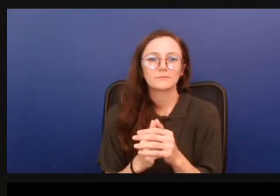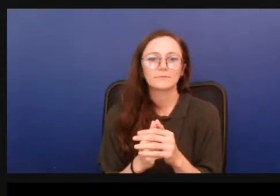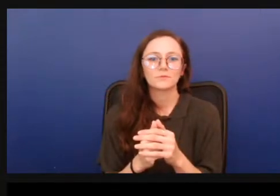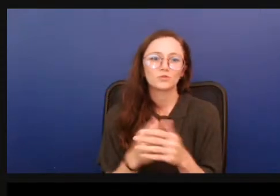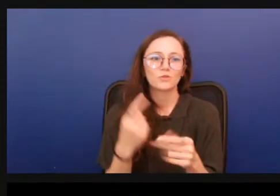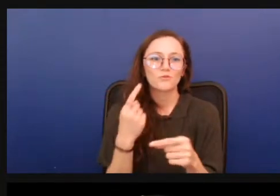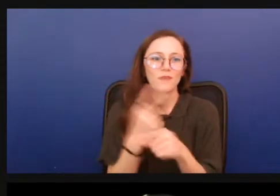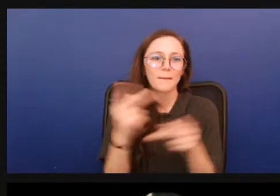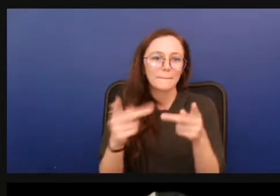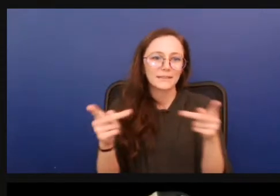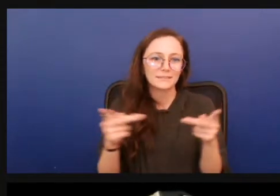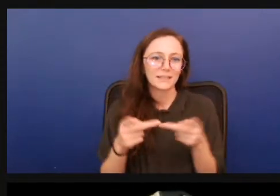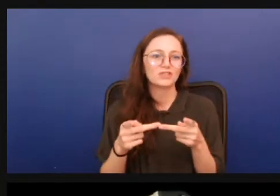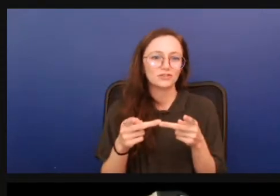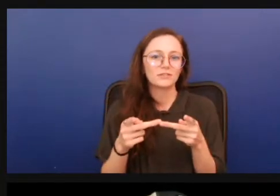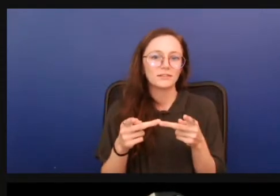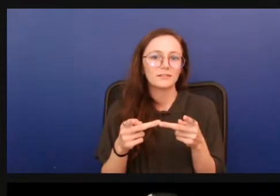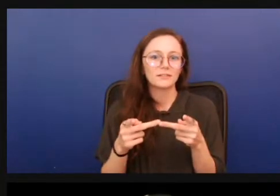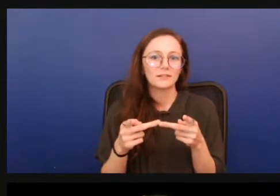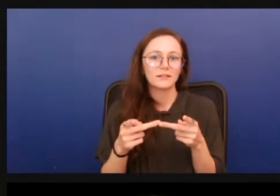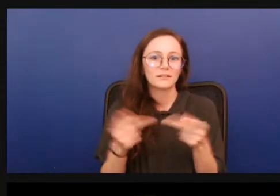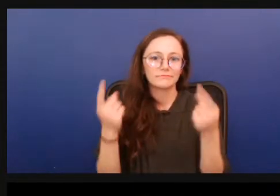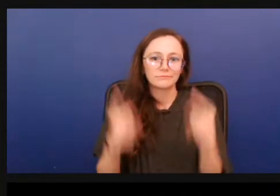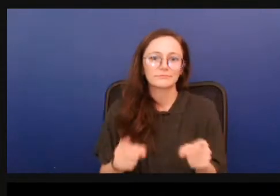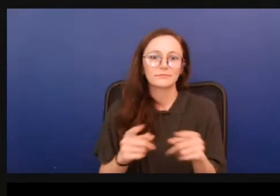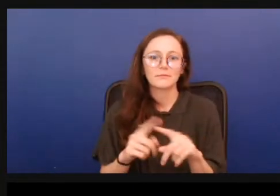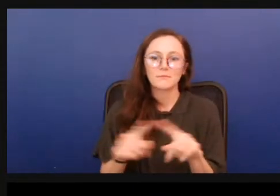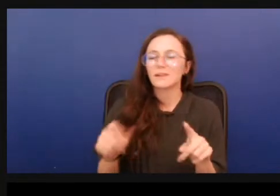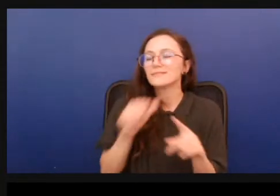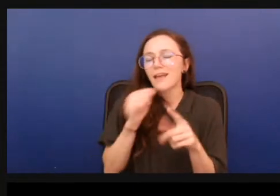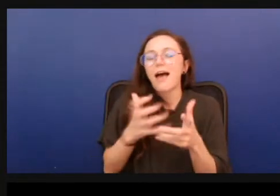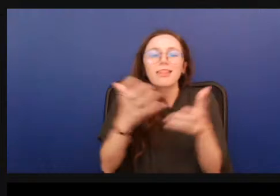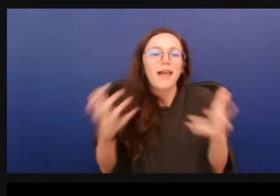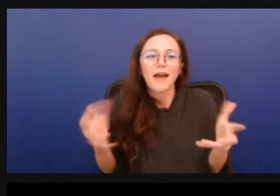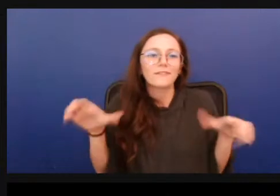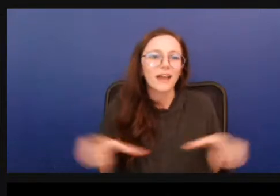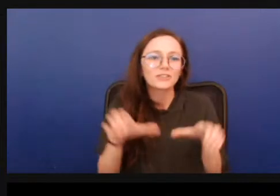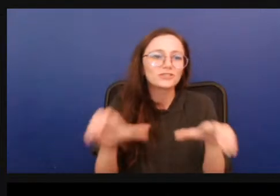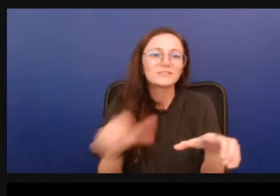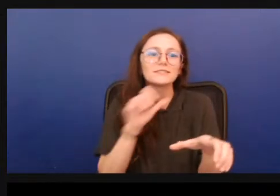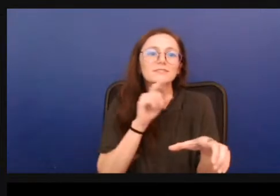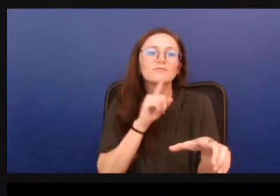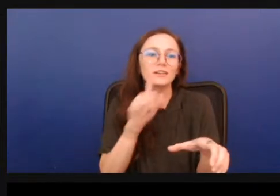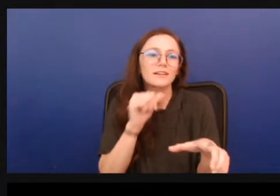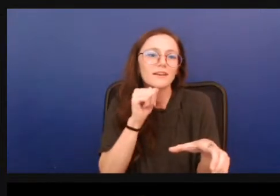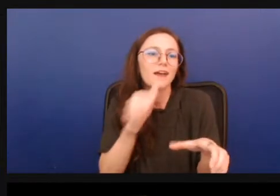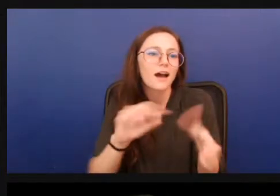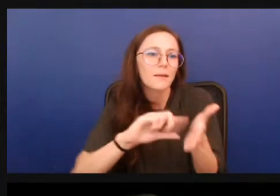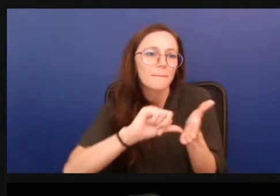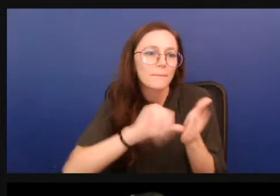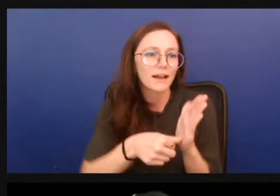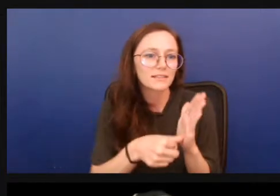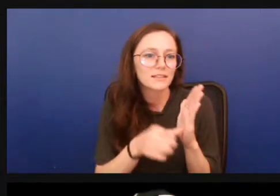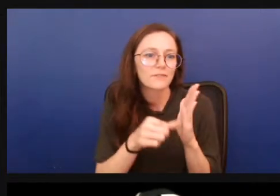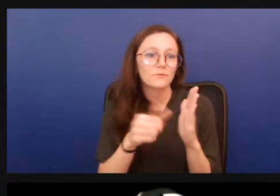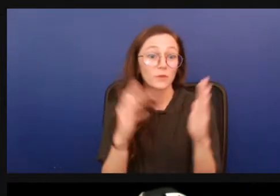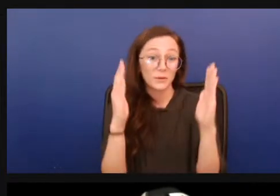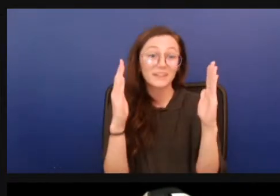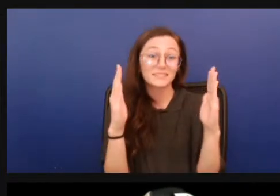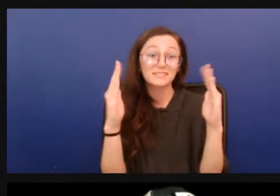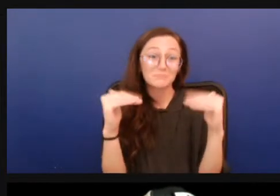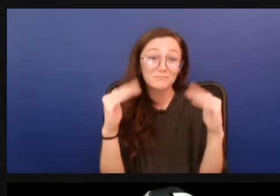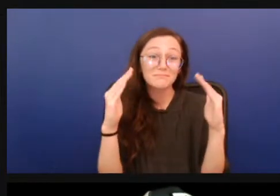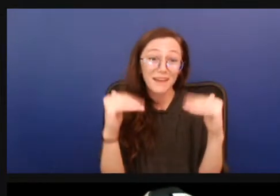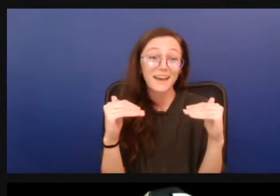offshore there. But really, it's not much action. It's not really that impressive as we'd expect at this point with this